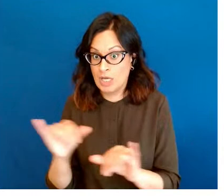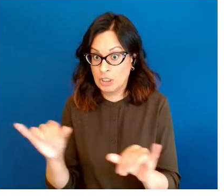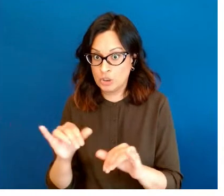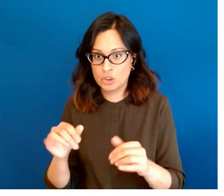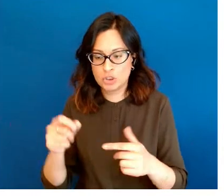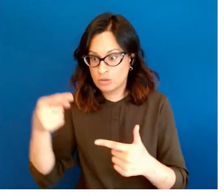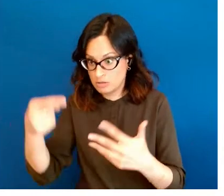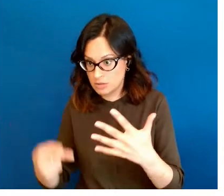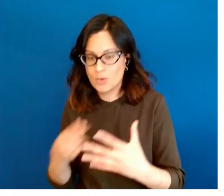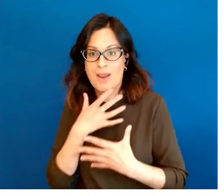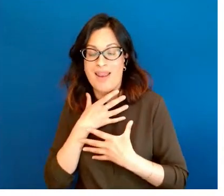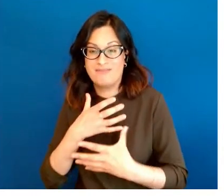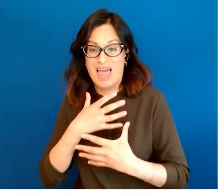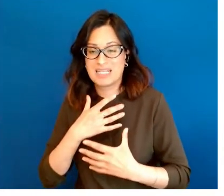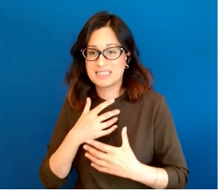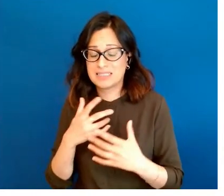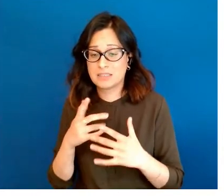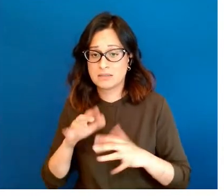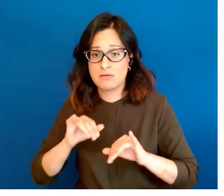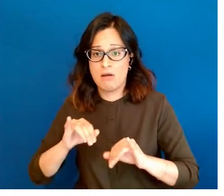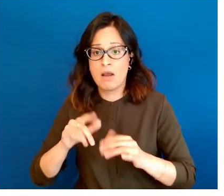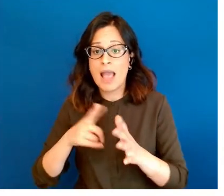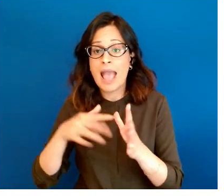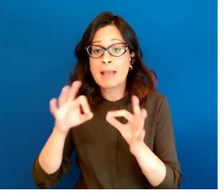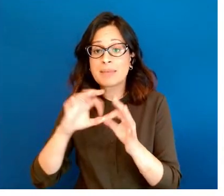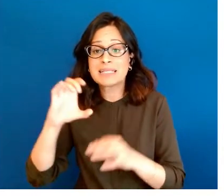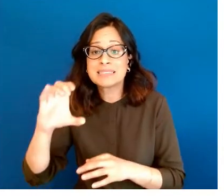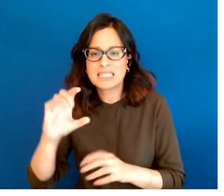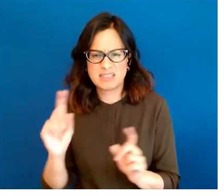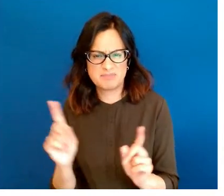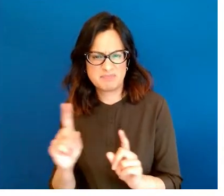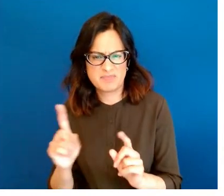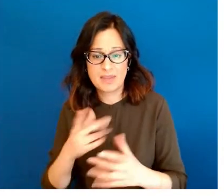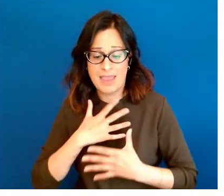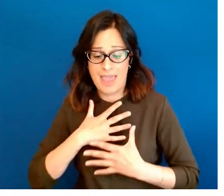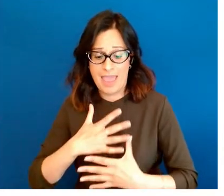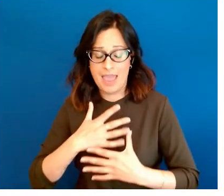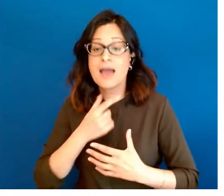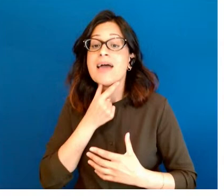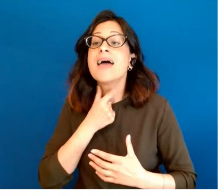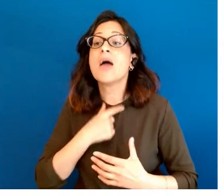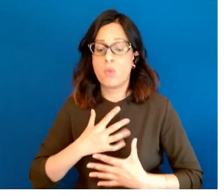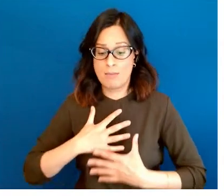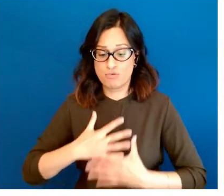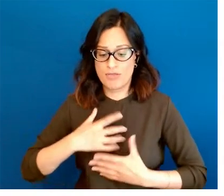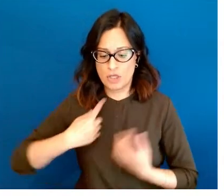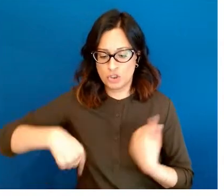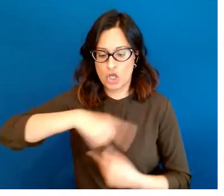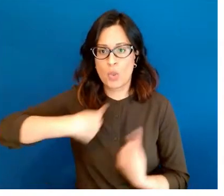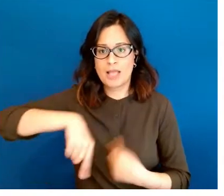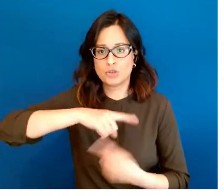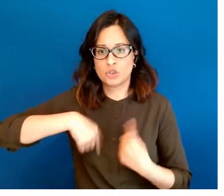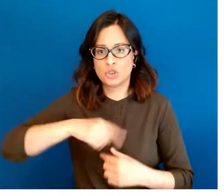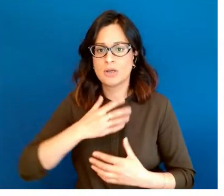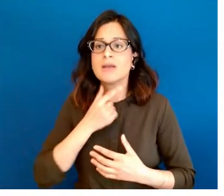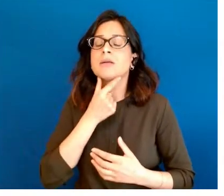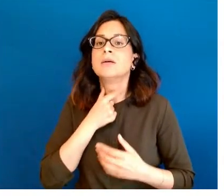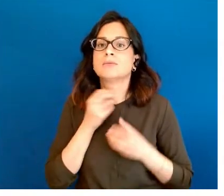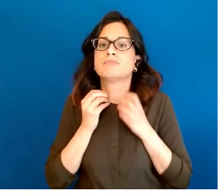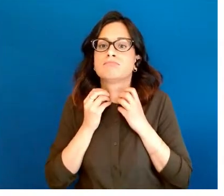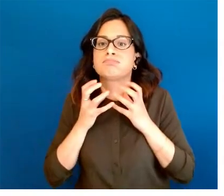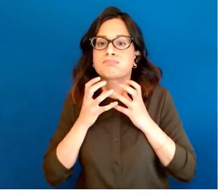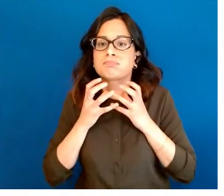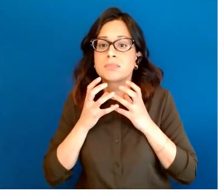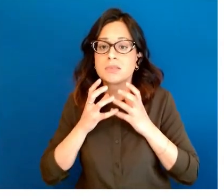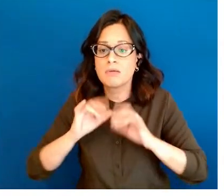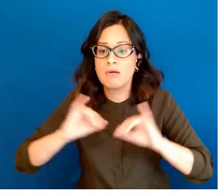anaphylaxis involve ABC, so airway, breathing or circulation. So airway would involve throat swelling or severe tongue